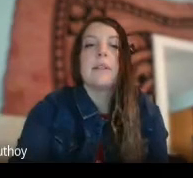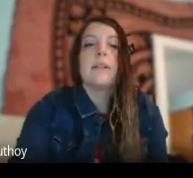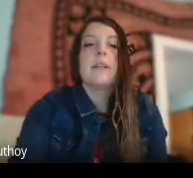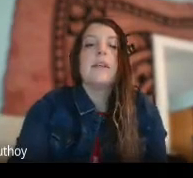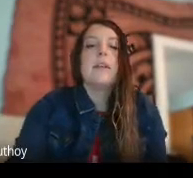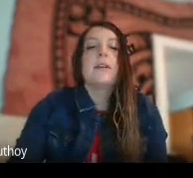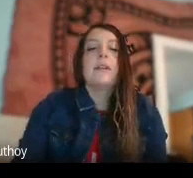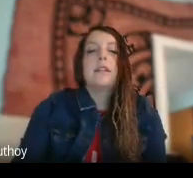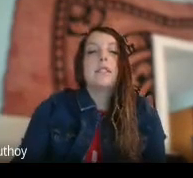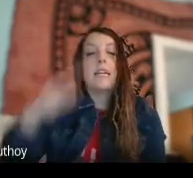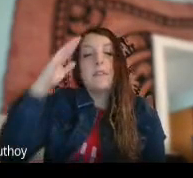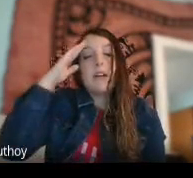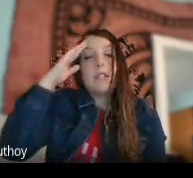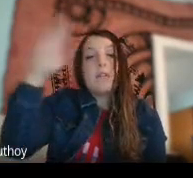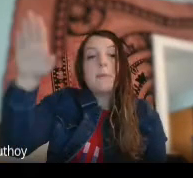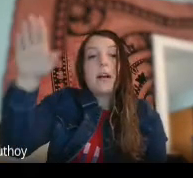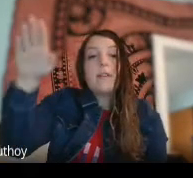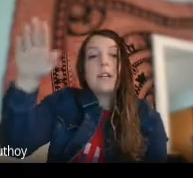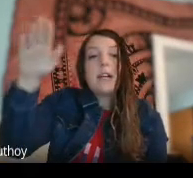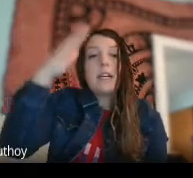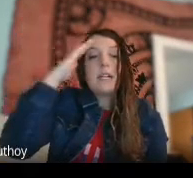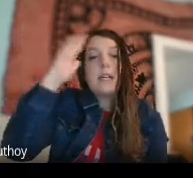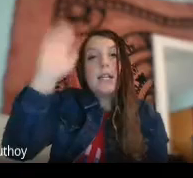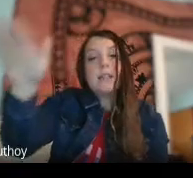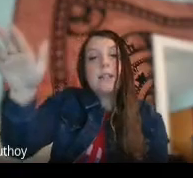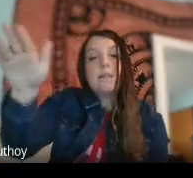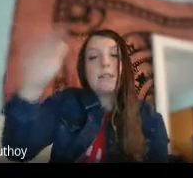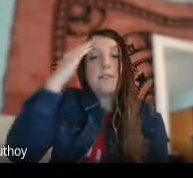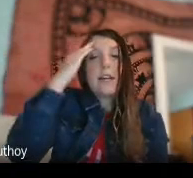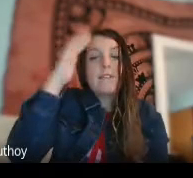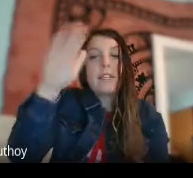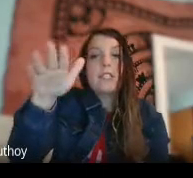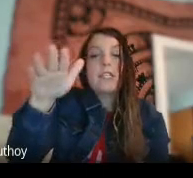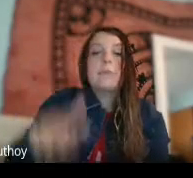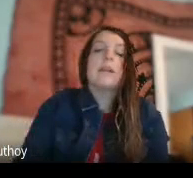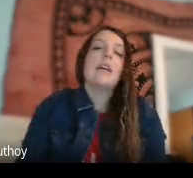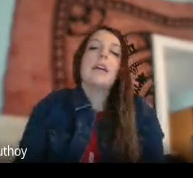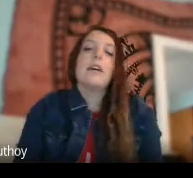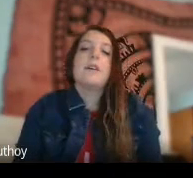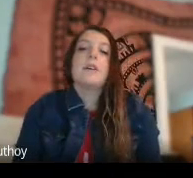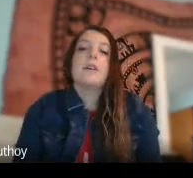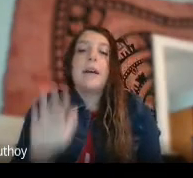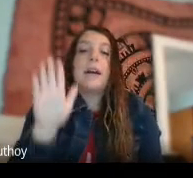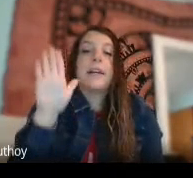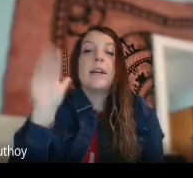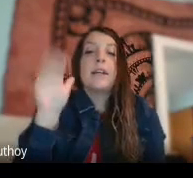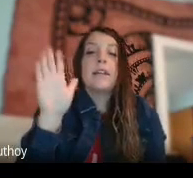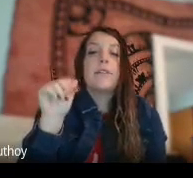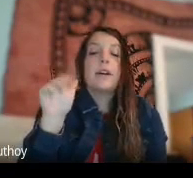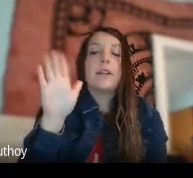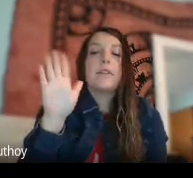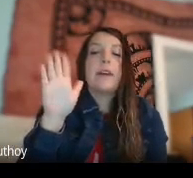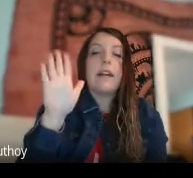spell. Sign for hello comes off your head. Hello with your 5 hand shape.